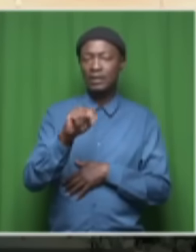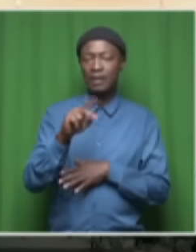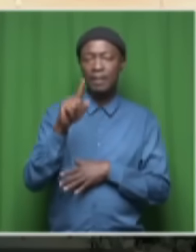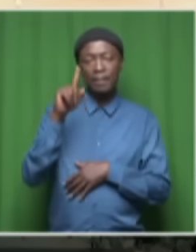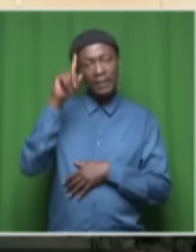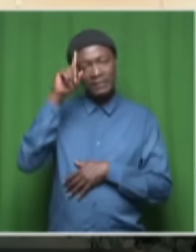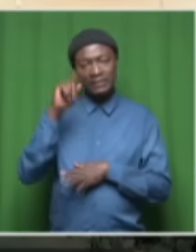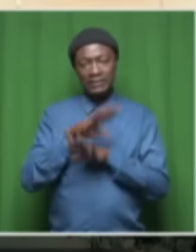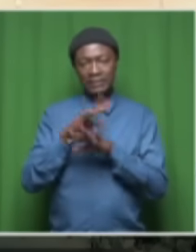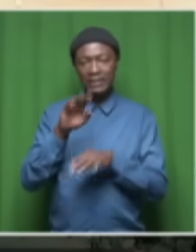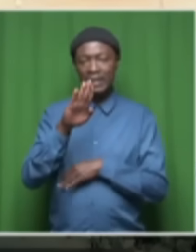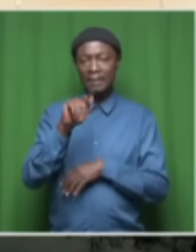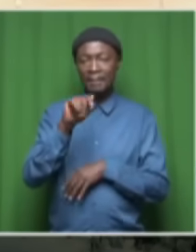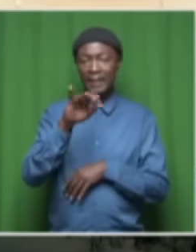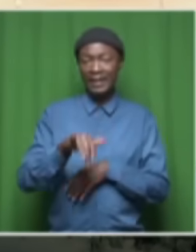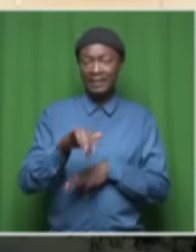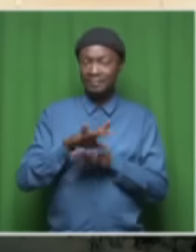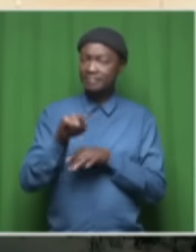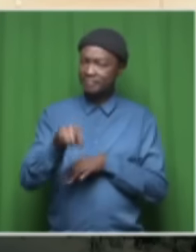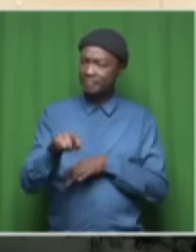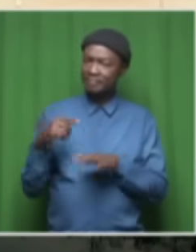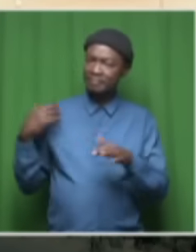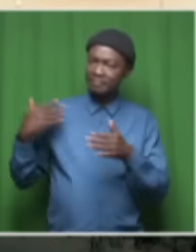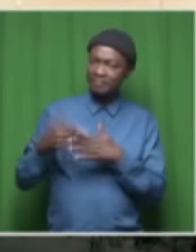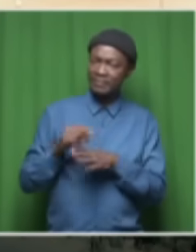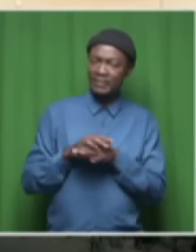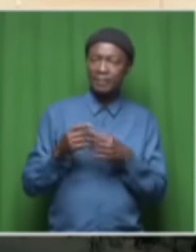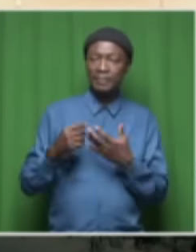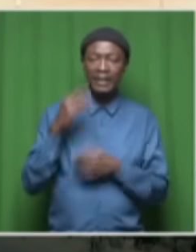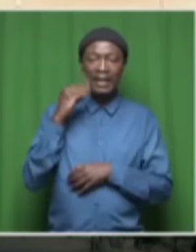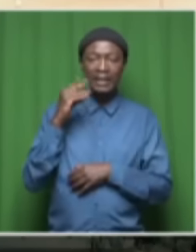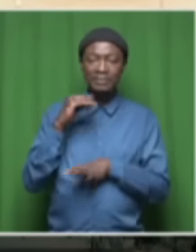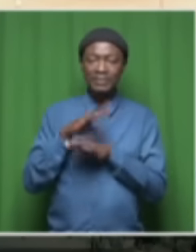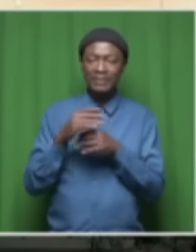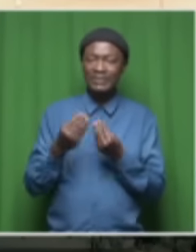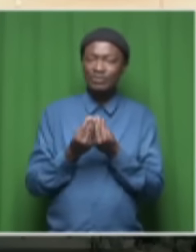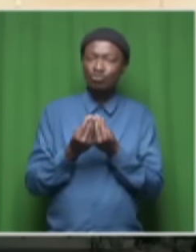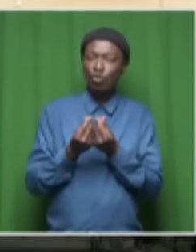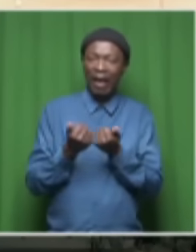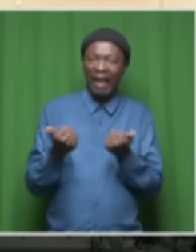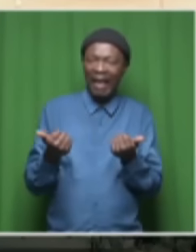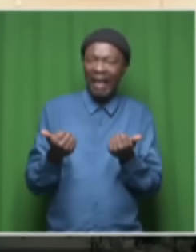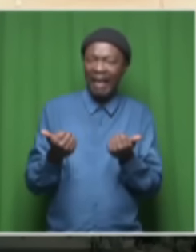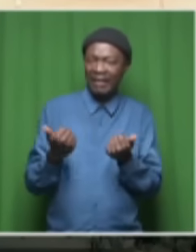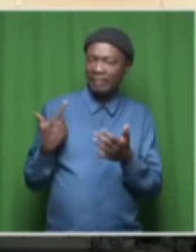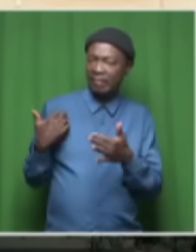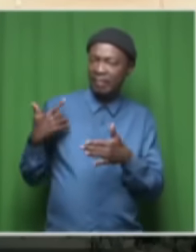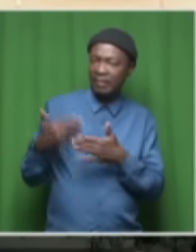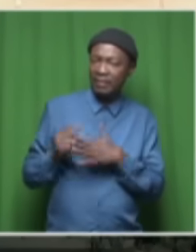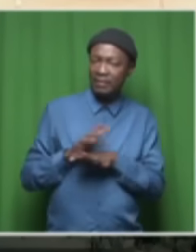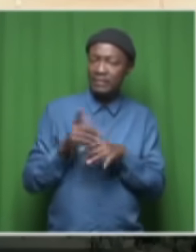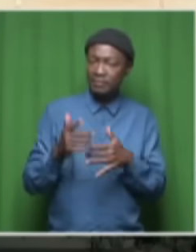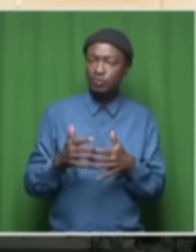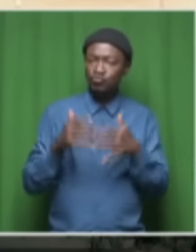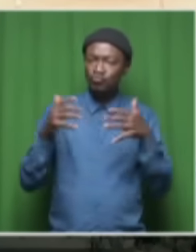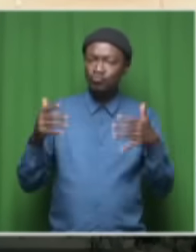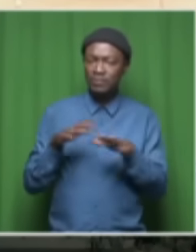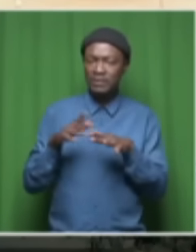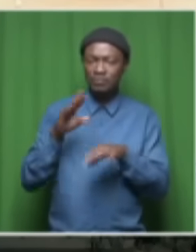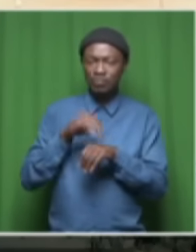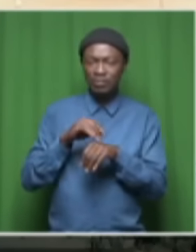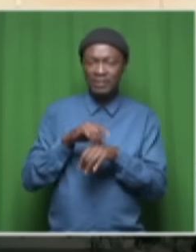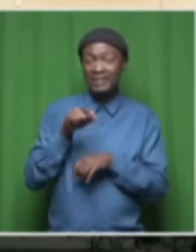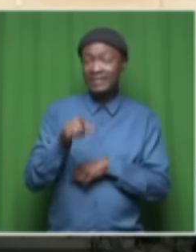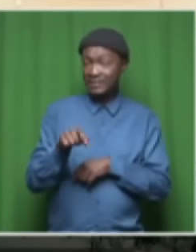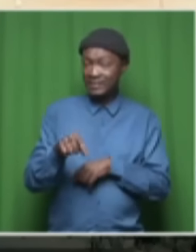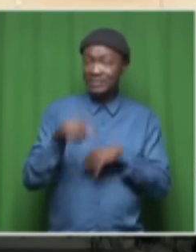Eastern Cape. I mean, they've been experiencing drought, and this has been a huge problem for them. So, is